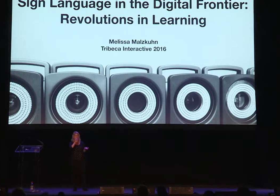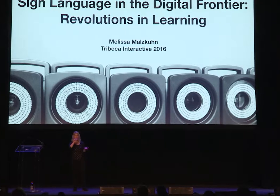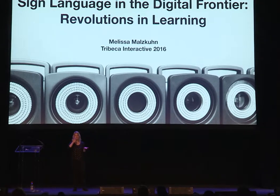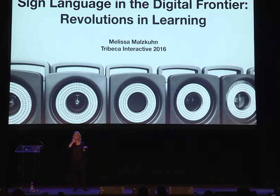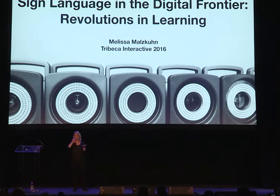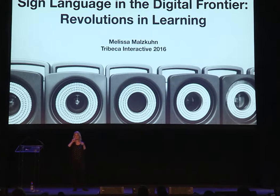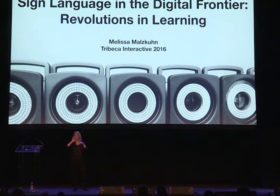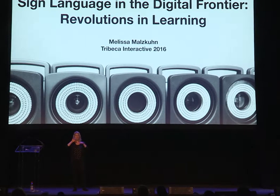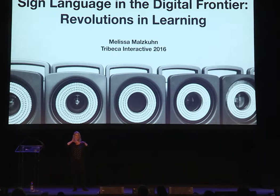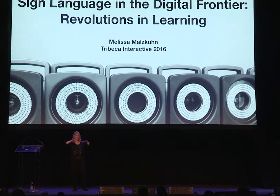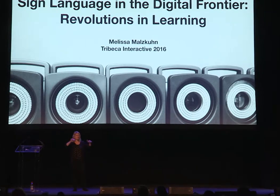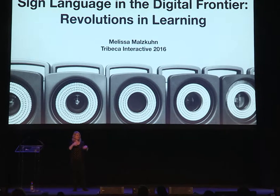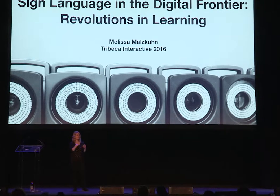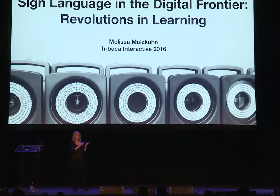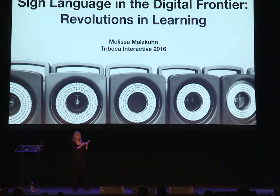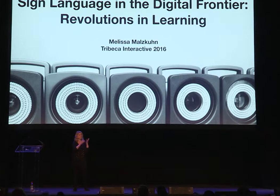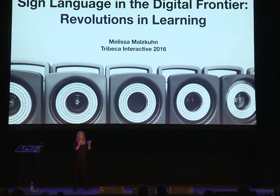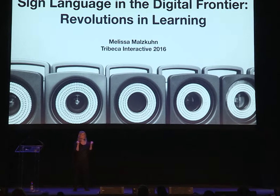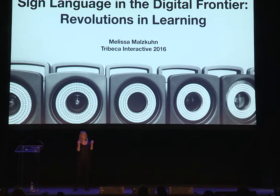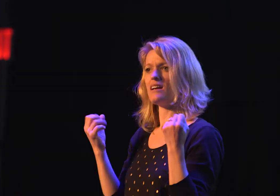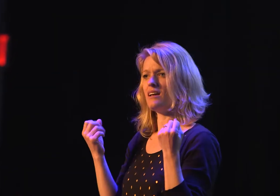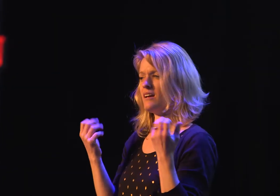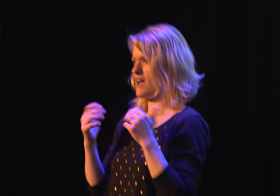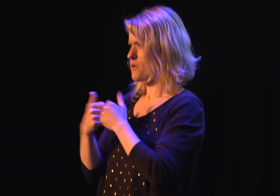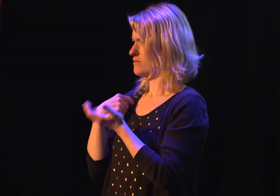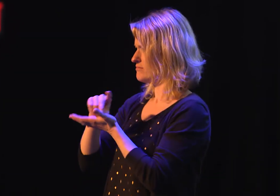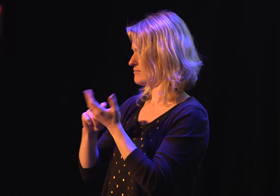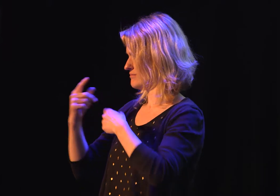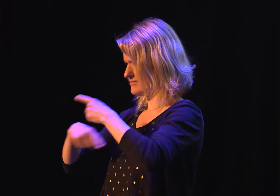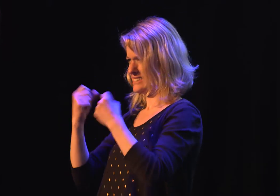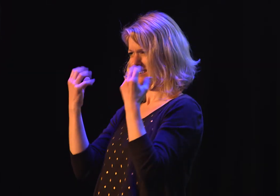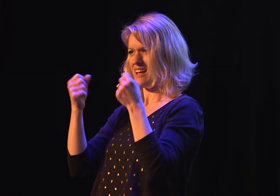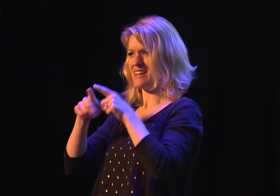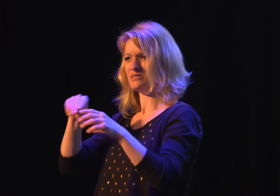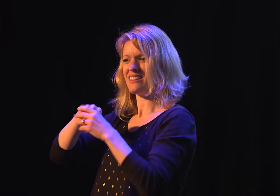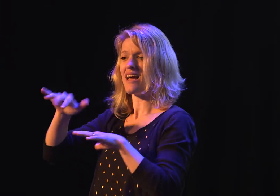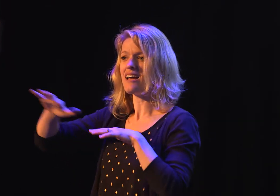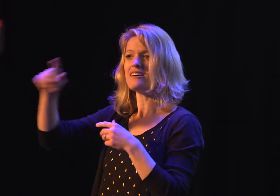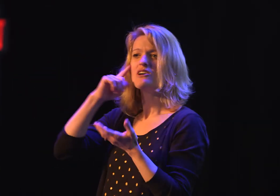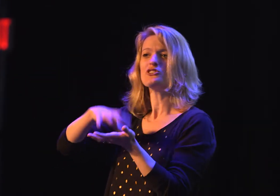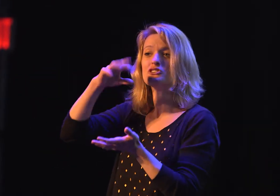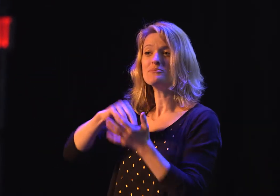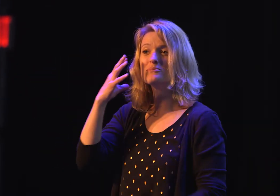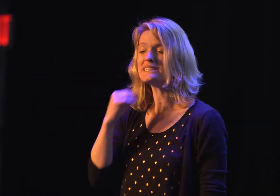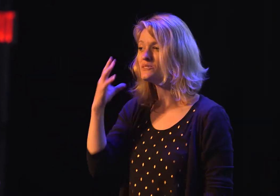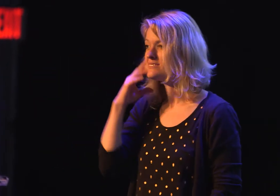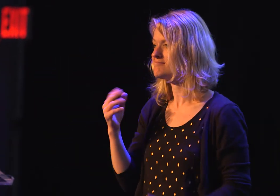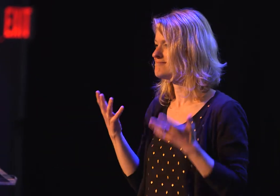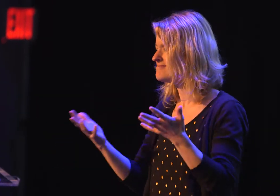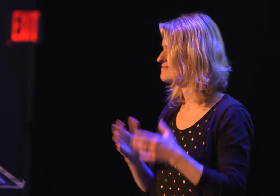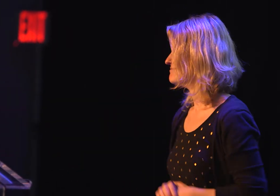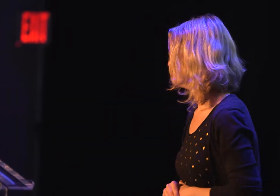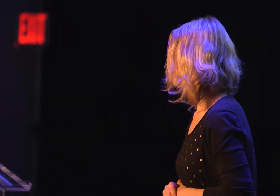as a digital frontier. It's uncharted territory that we are bringing to sign language. How do we design